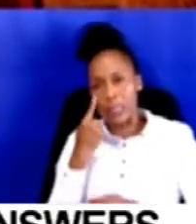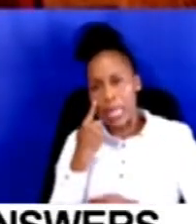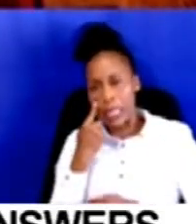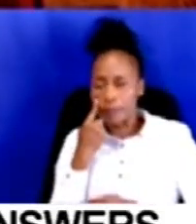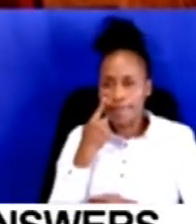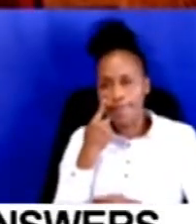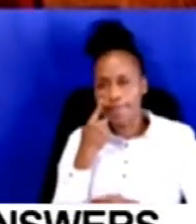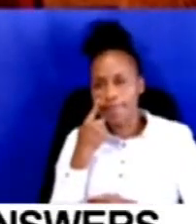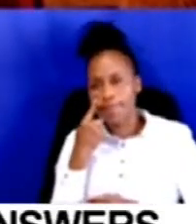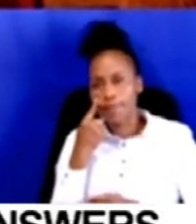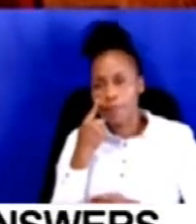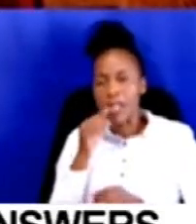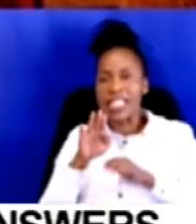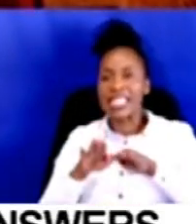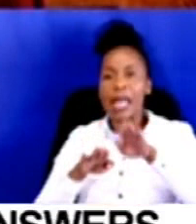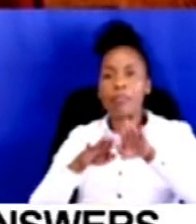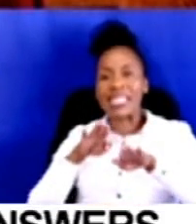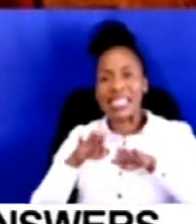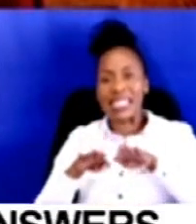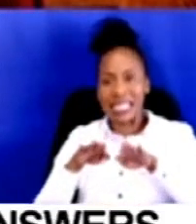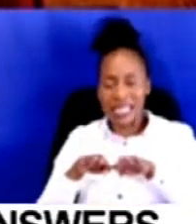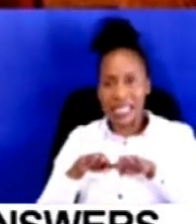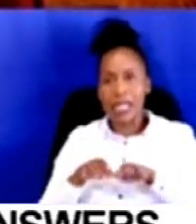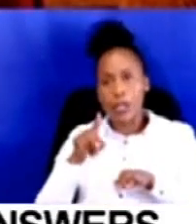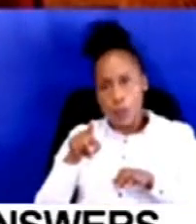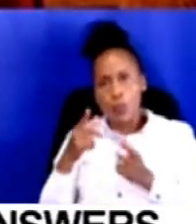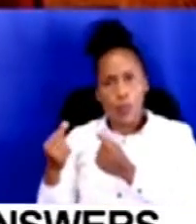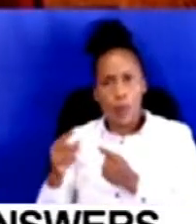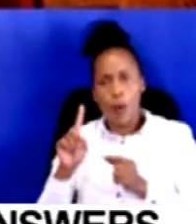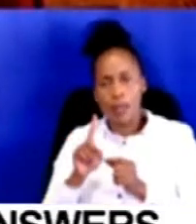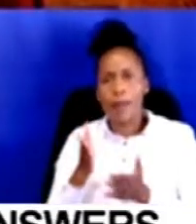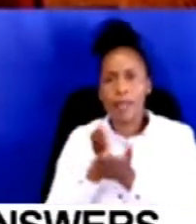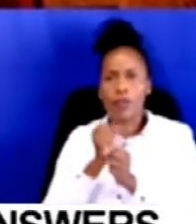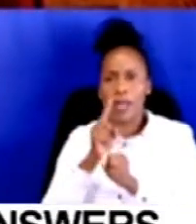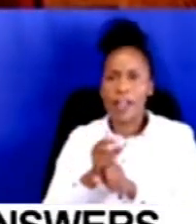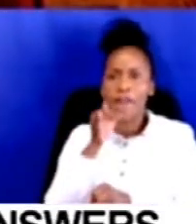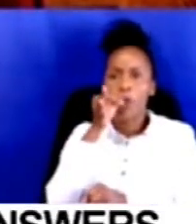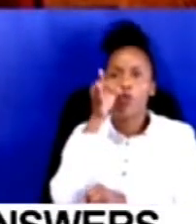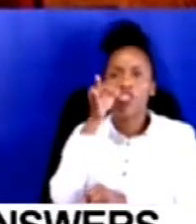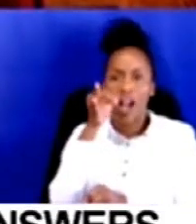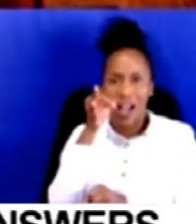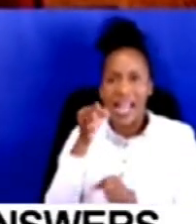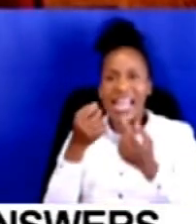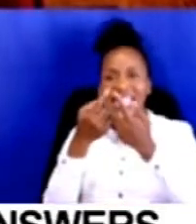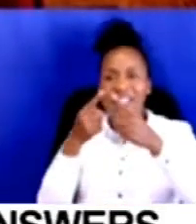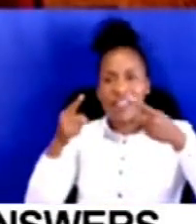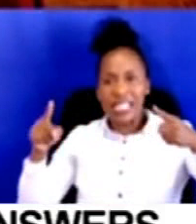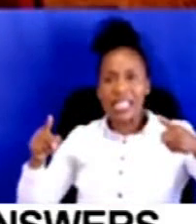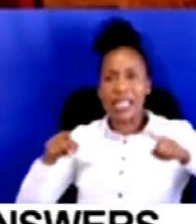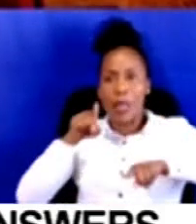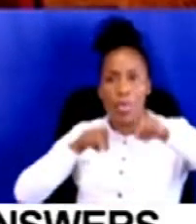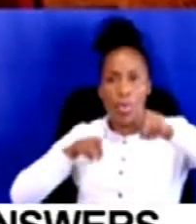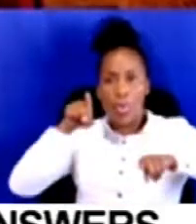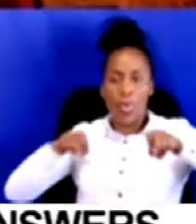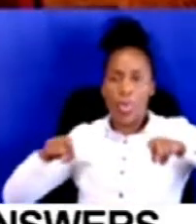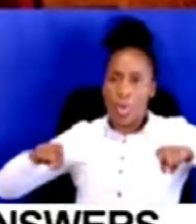Deputy President, what steps are you taking to ensure that in future differences in diversity will not be exploited